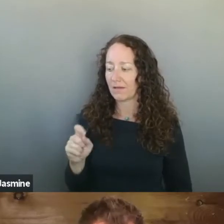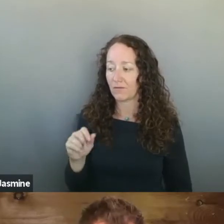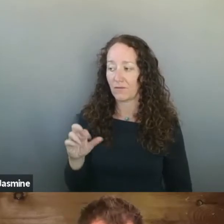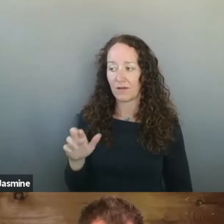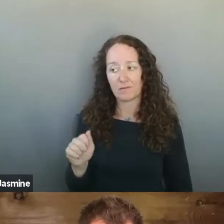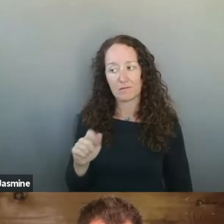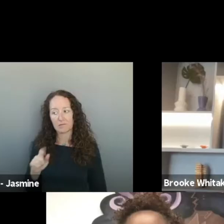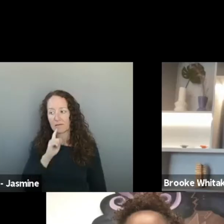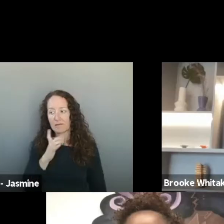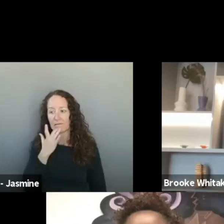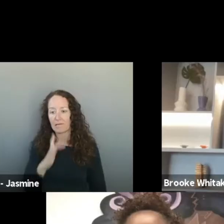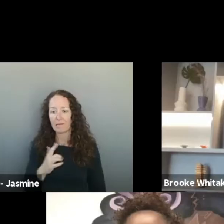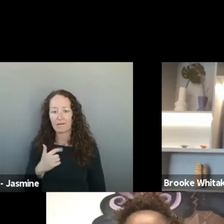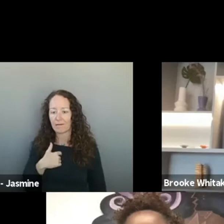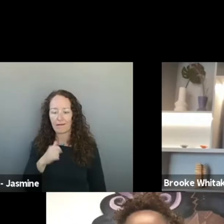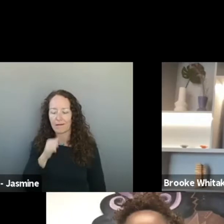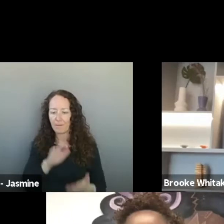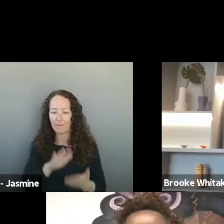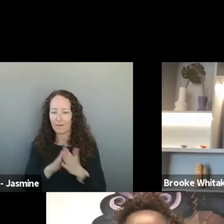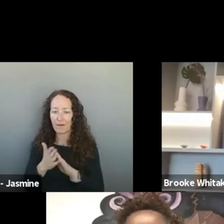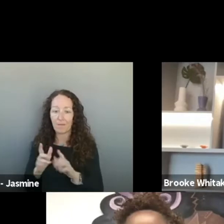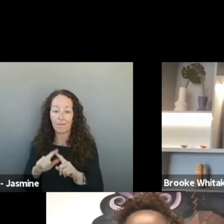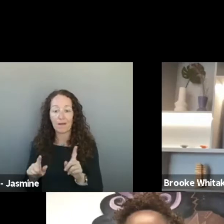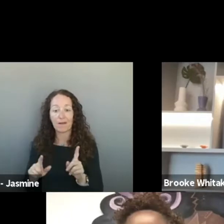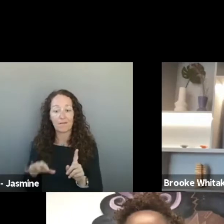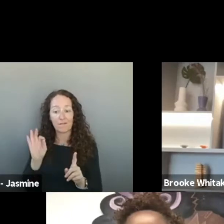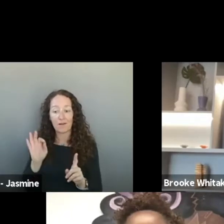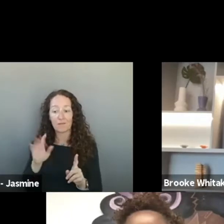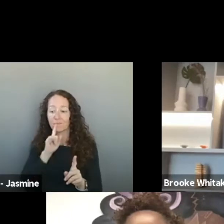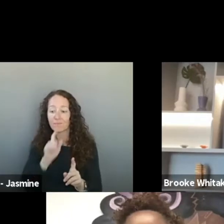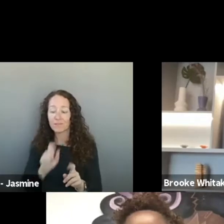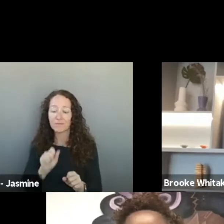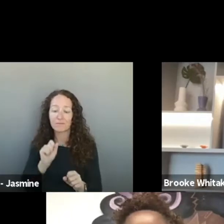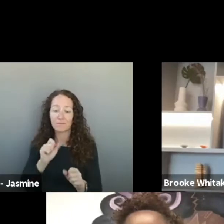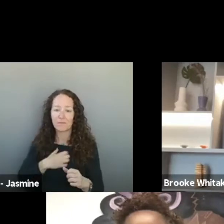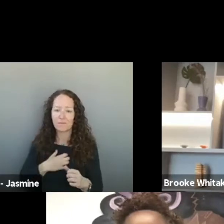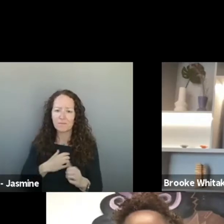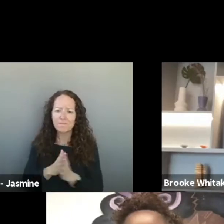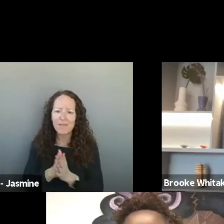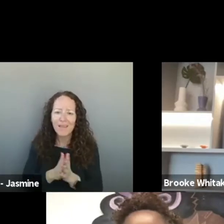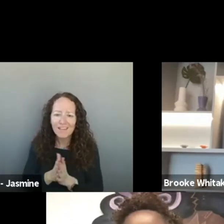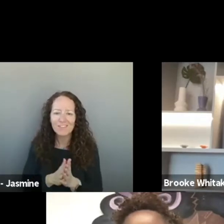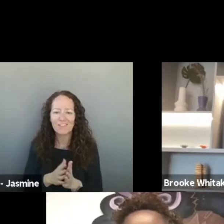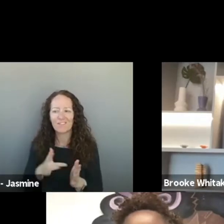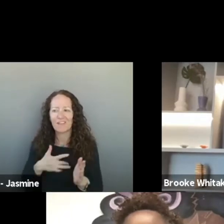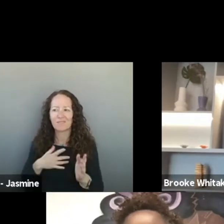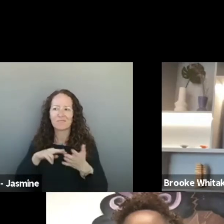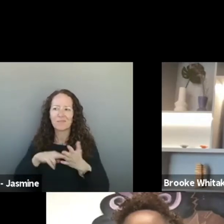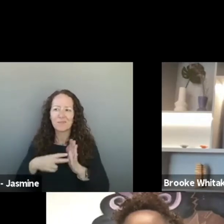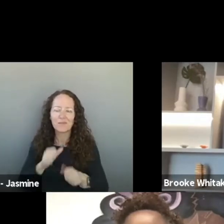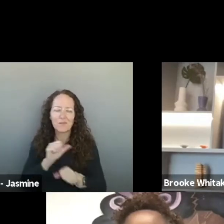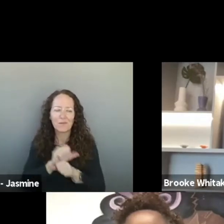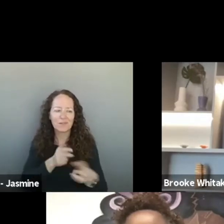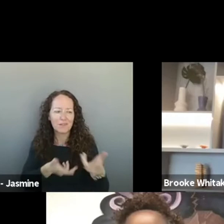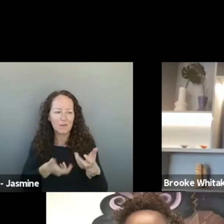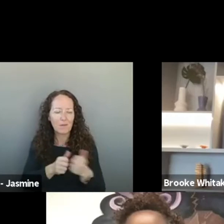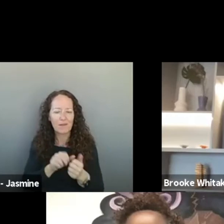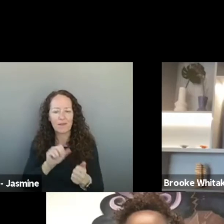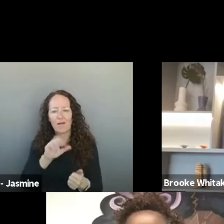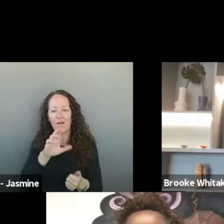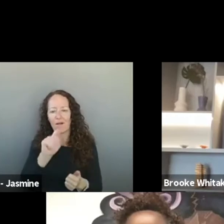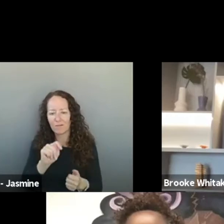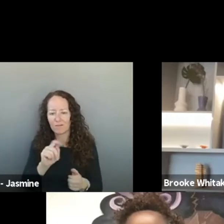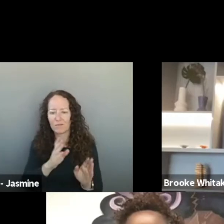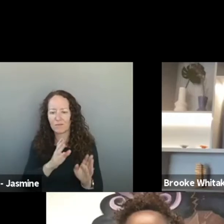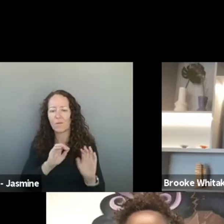real passion and purpose in working with arts organizations. Initially orchestras, then modern